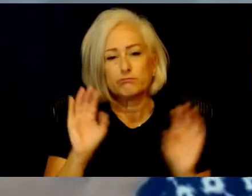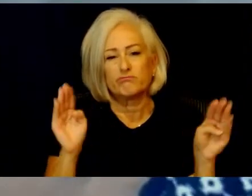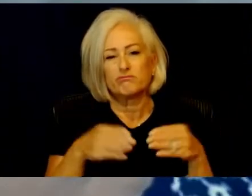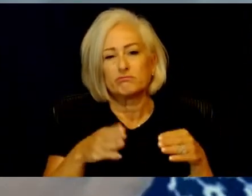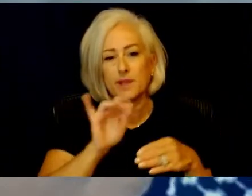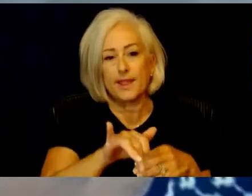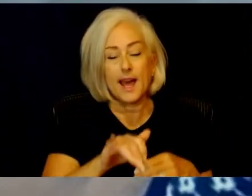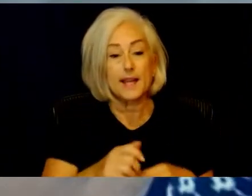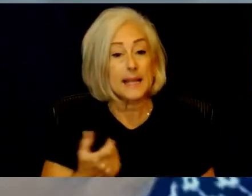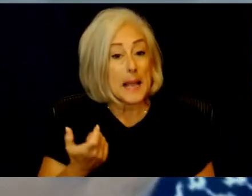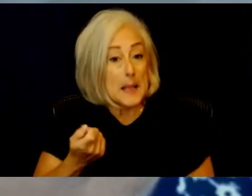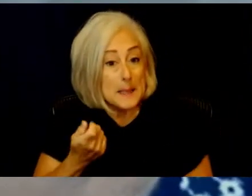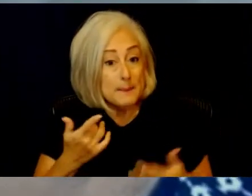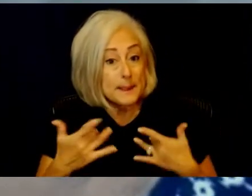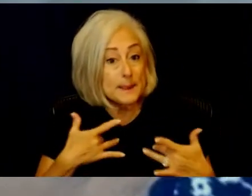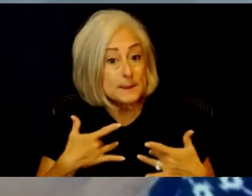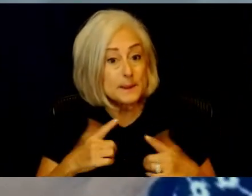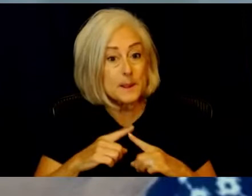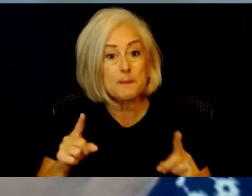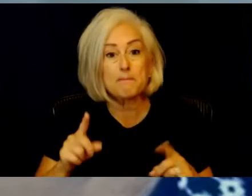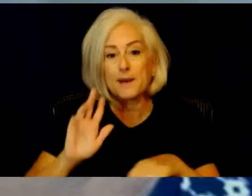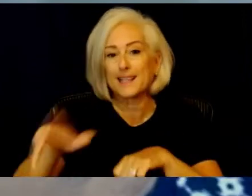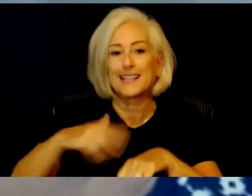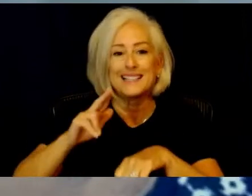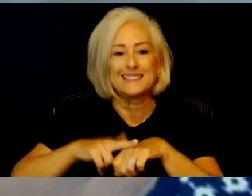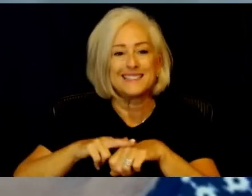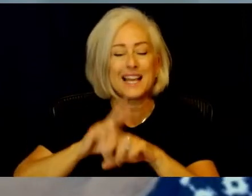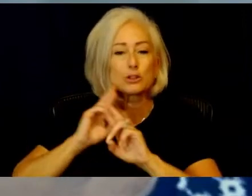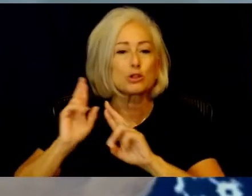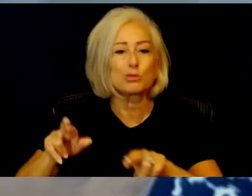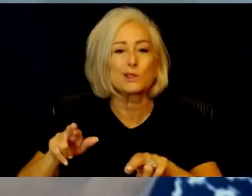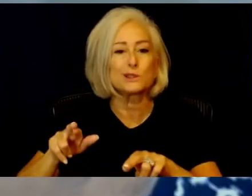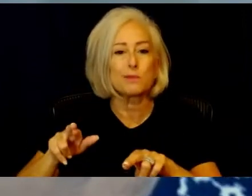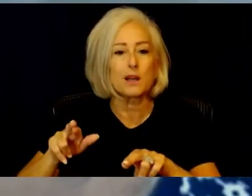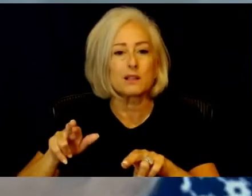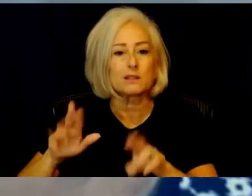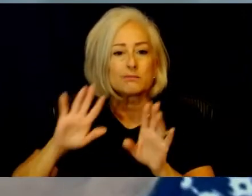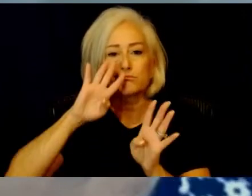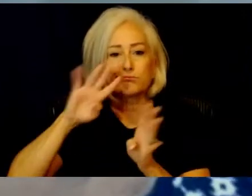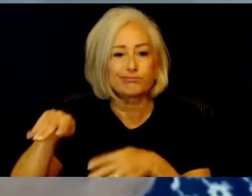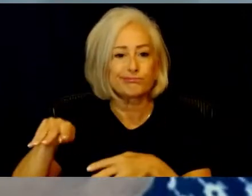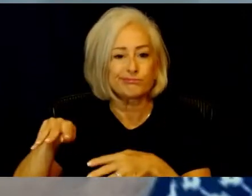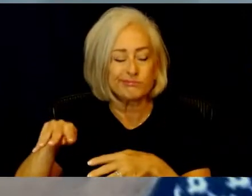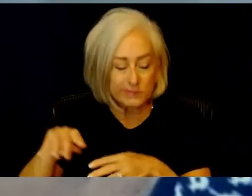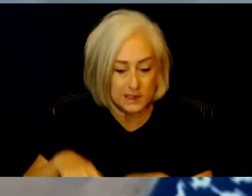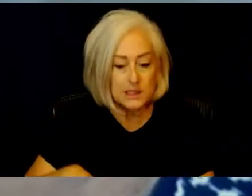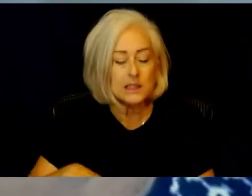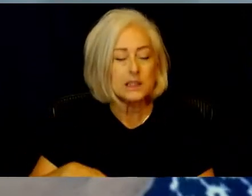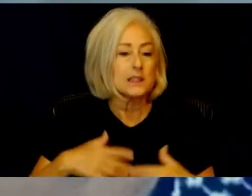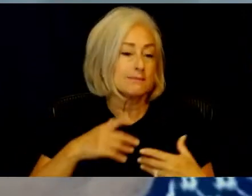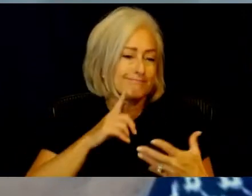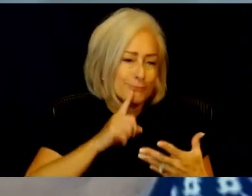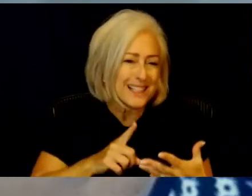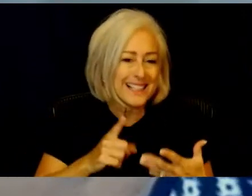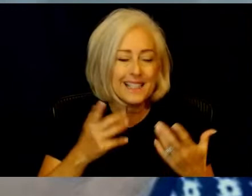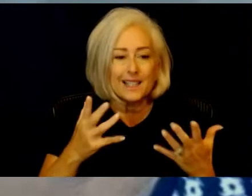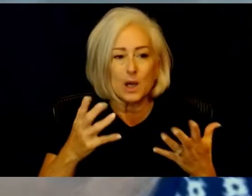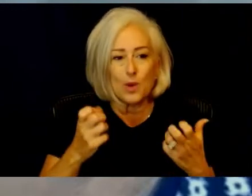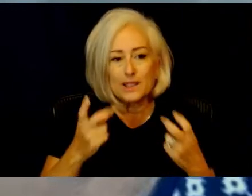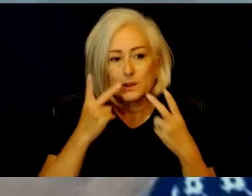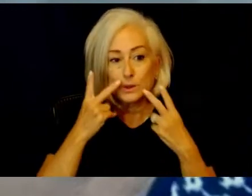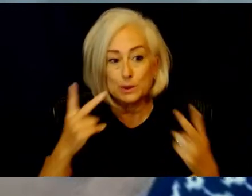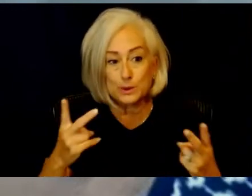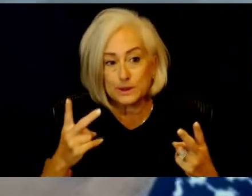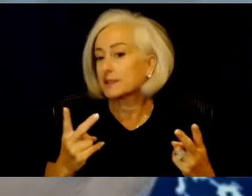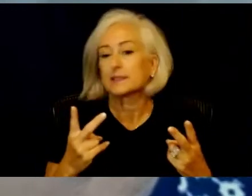like the national response is a little bit flat-footed. I would love to see some blunting of that skyrocketing case